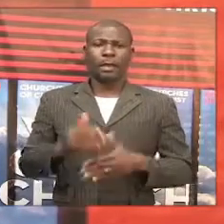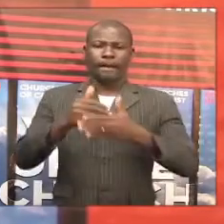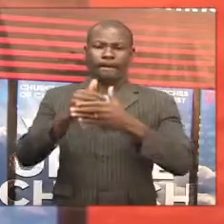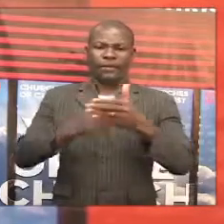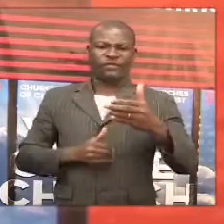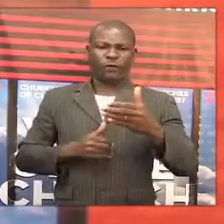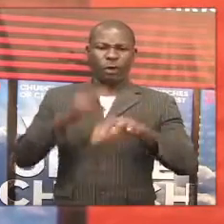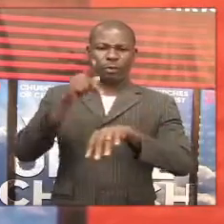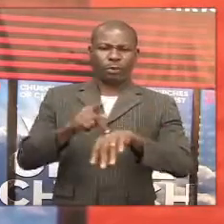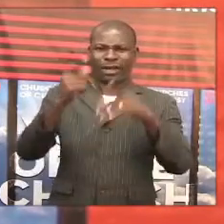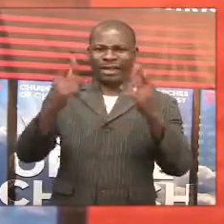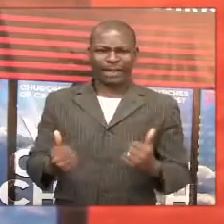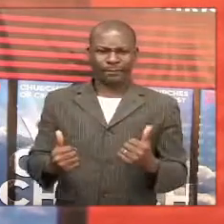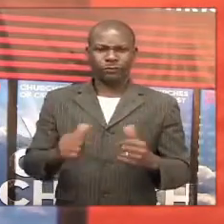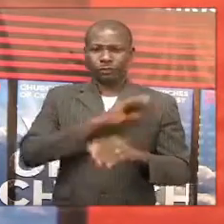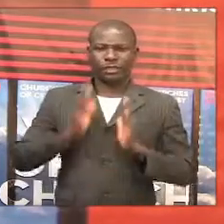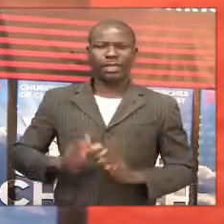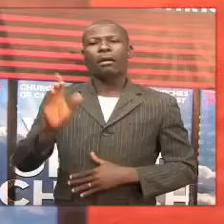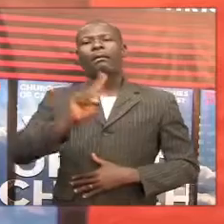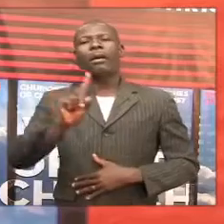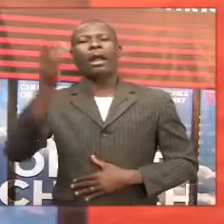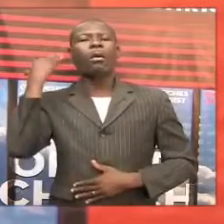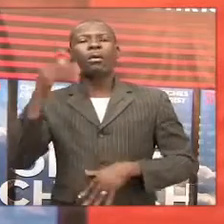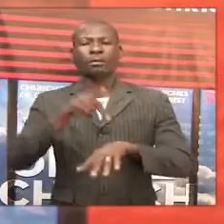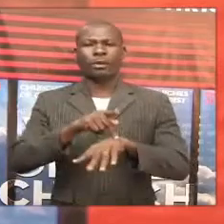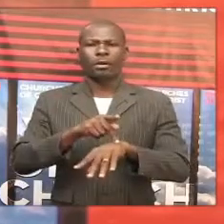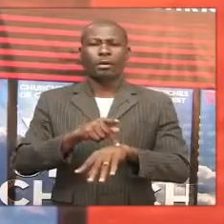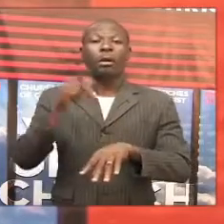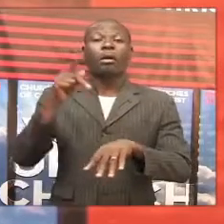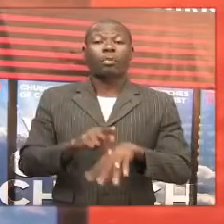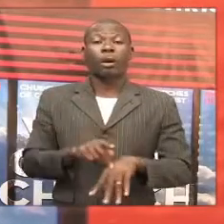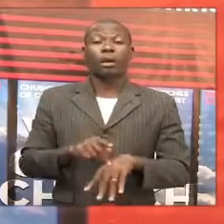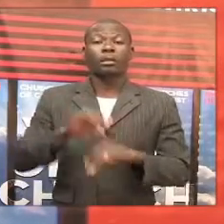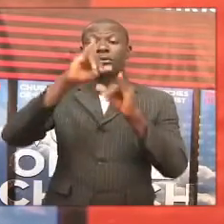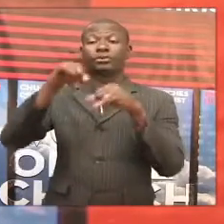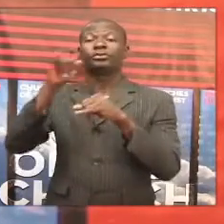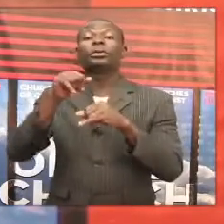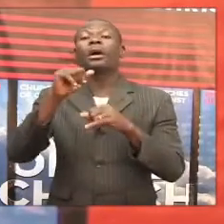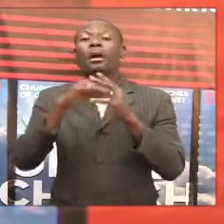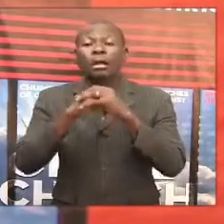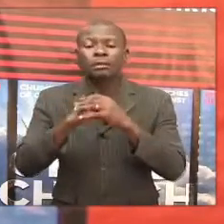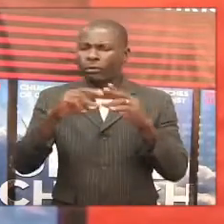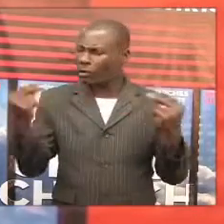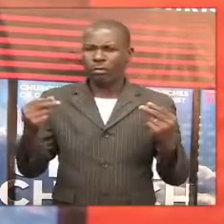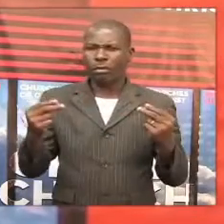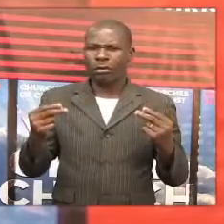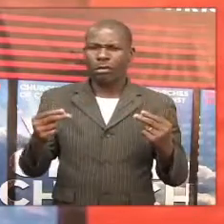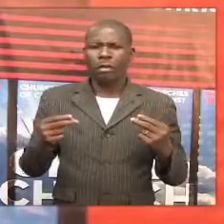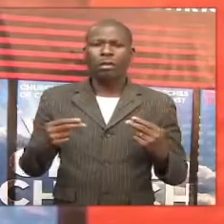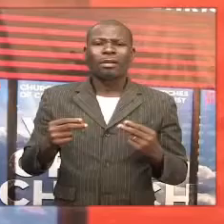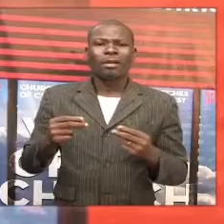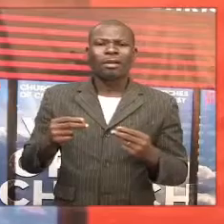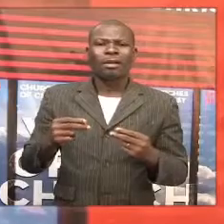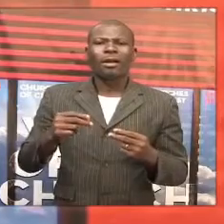Christo sumu no. No wa he. Na Paul ya busu sumu ni. Dabi. Na oye atheist. Chasa no wani